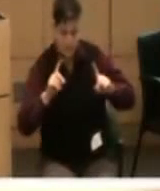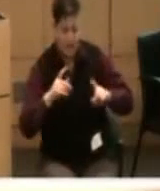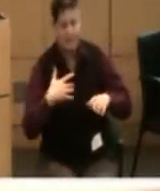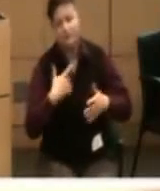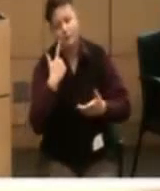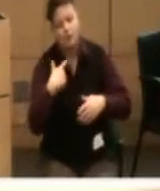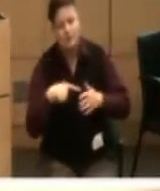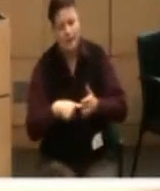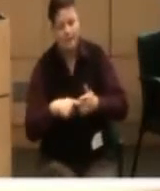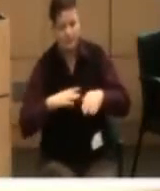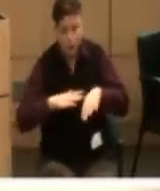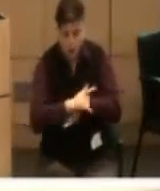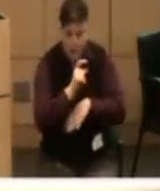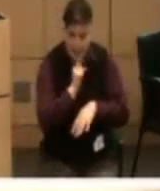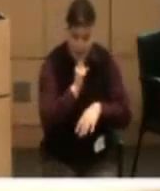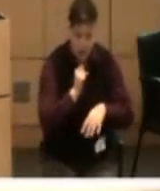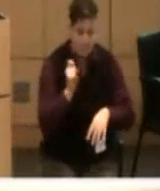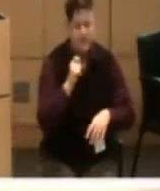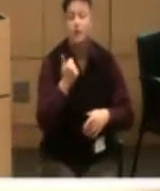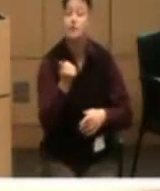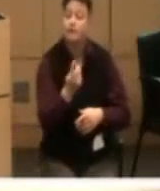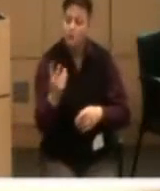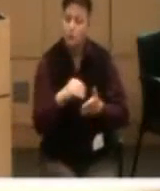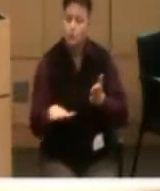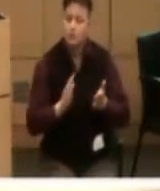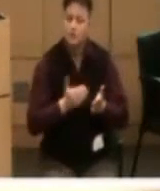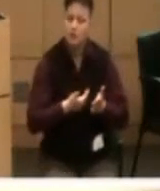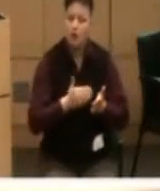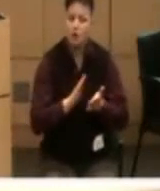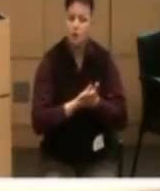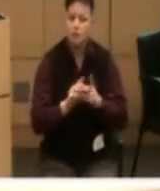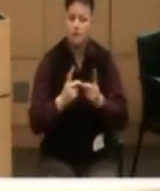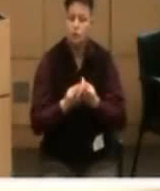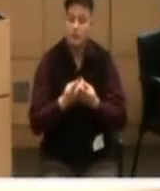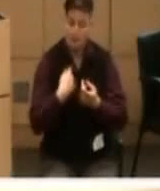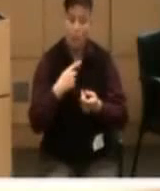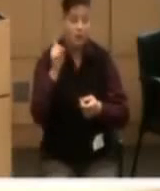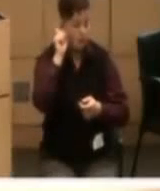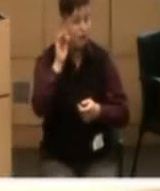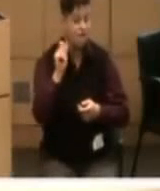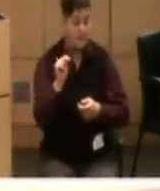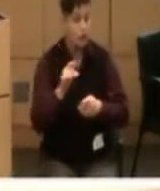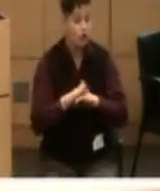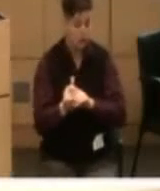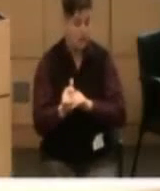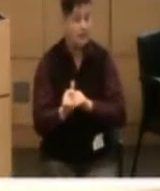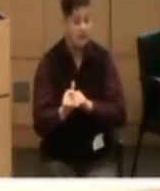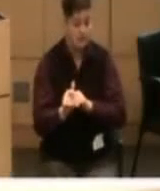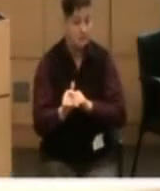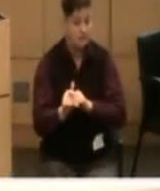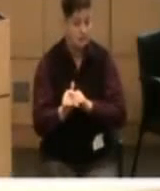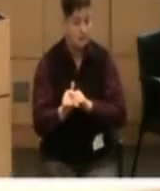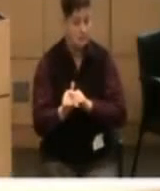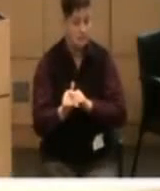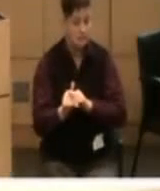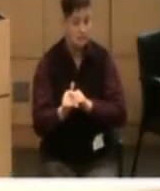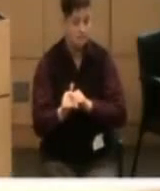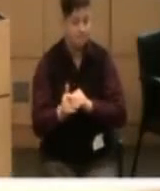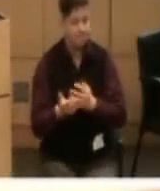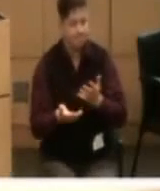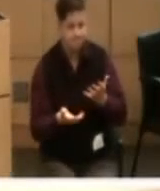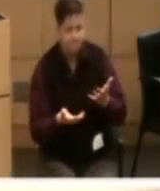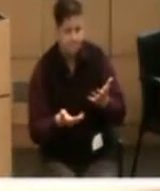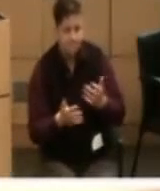I mean, I know we have a couple students in our district who were fit early on, mm-hmm. and they don't, I